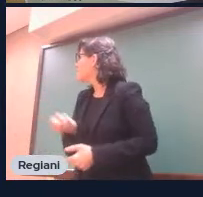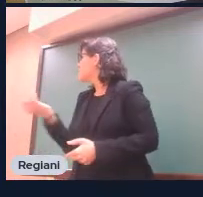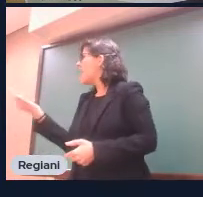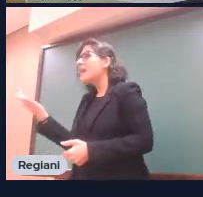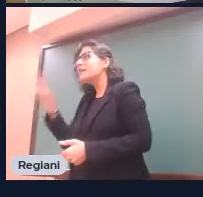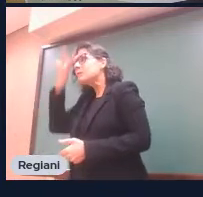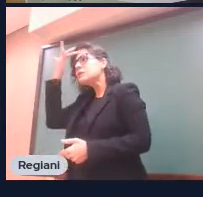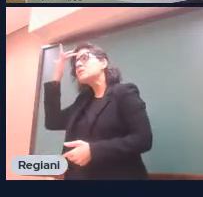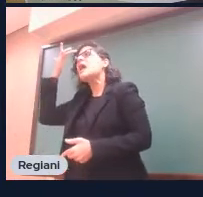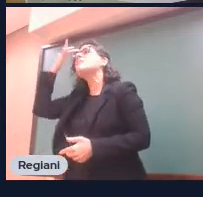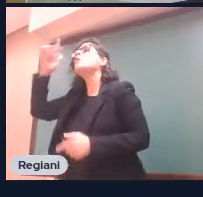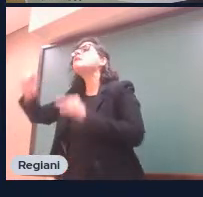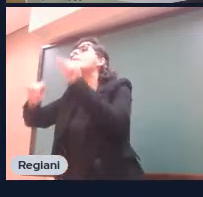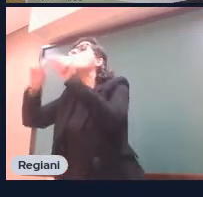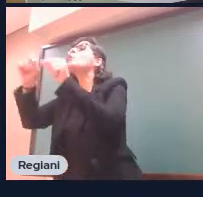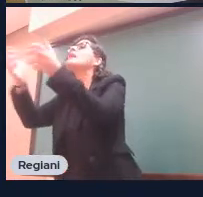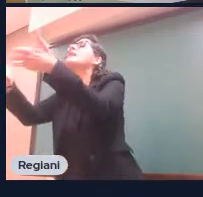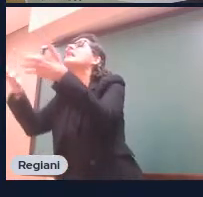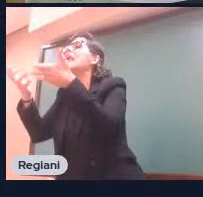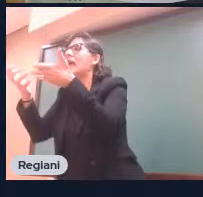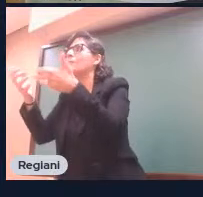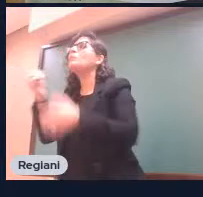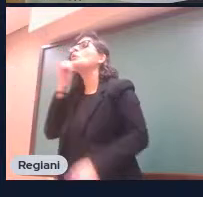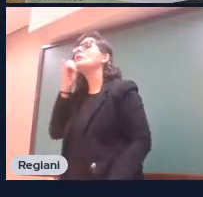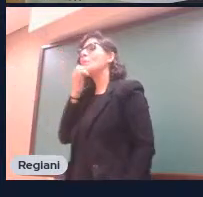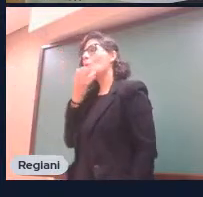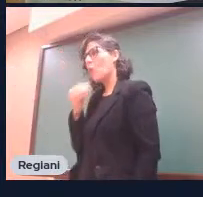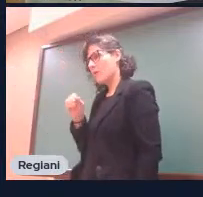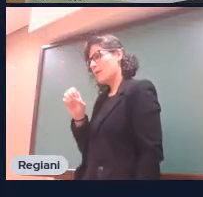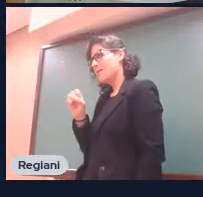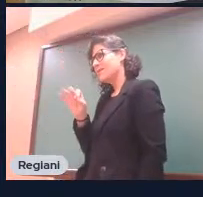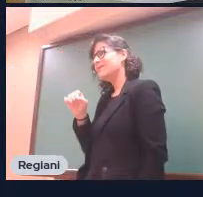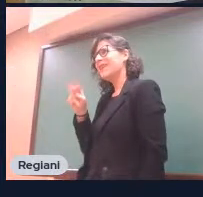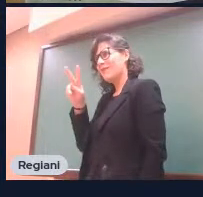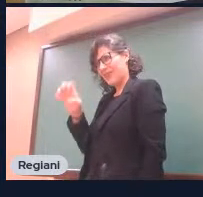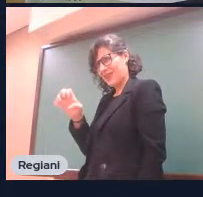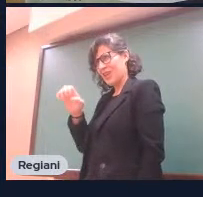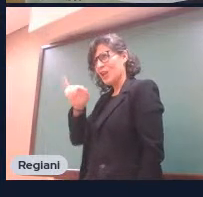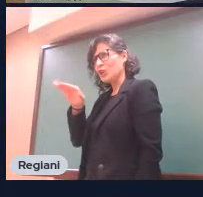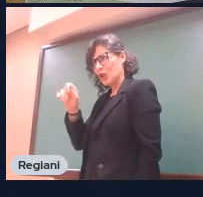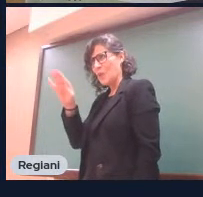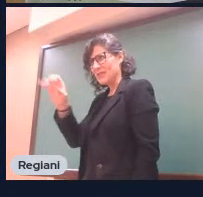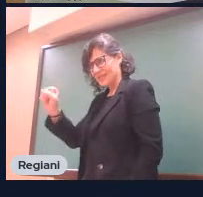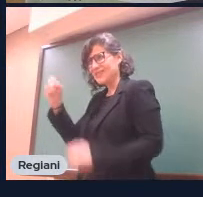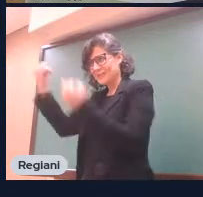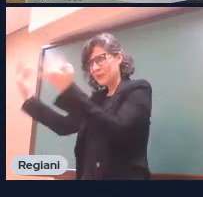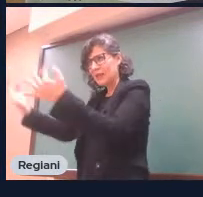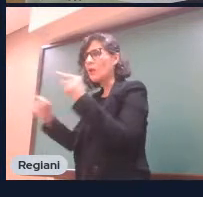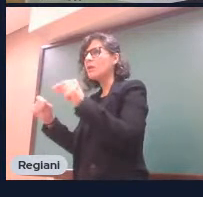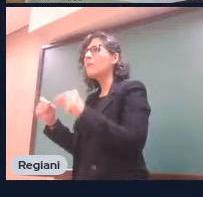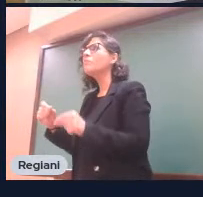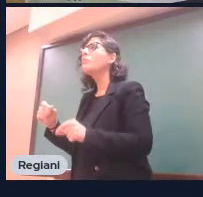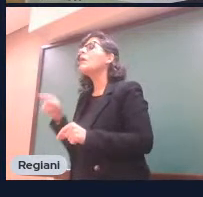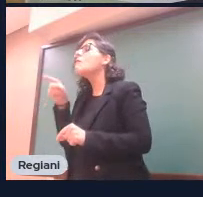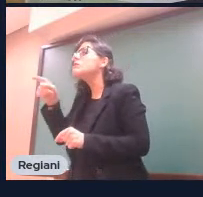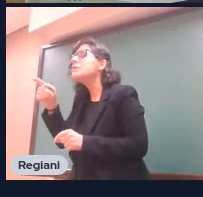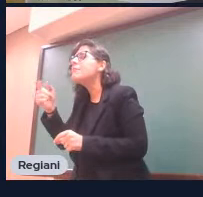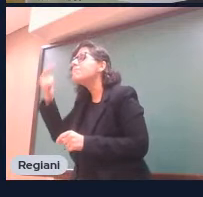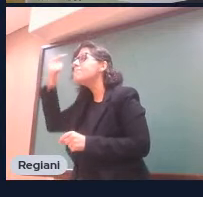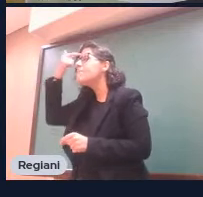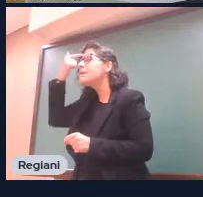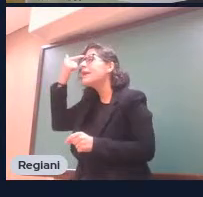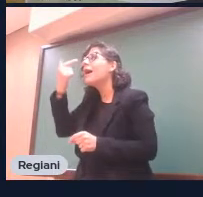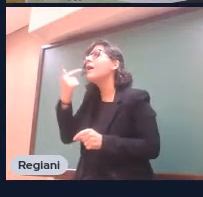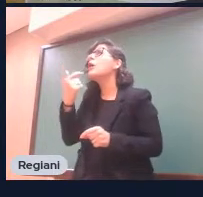you show them. It's a quote from Steve Jobs, and that is indeed what we need in the future. Just make what you think is the best possible